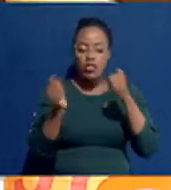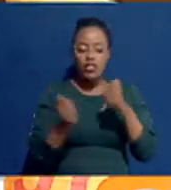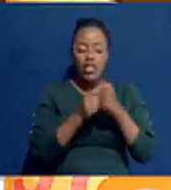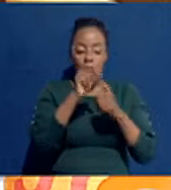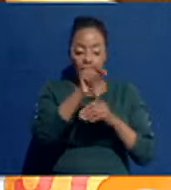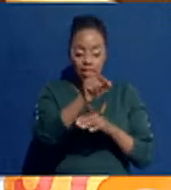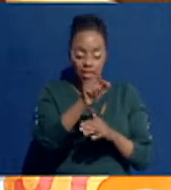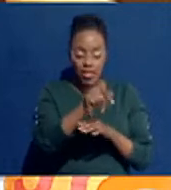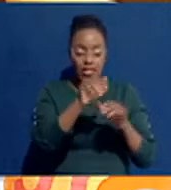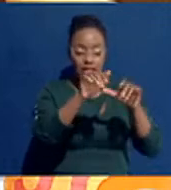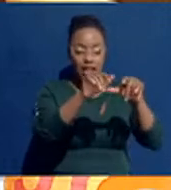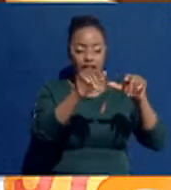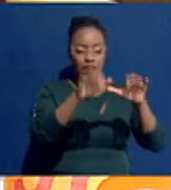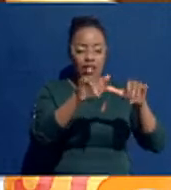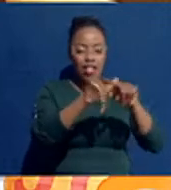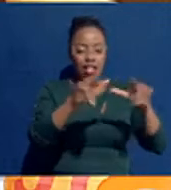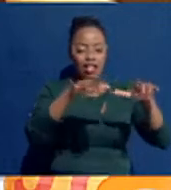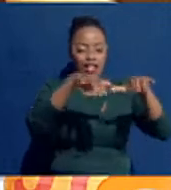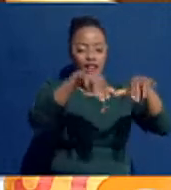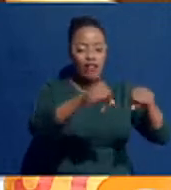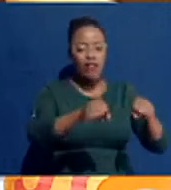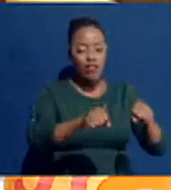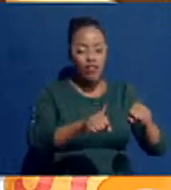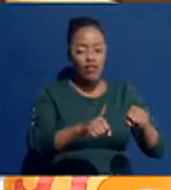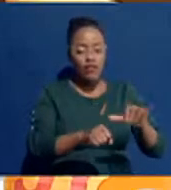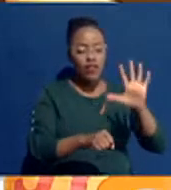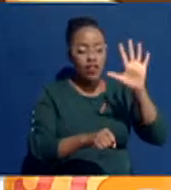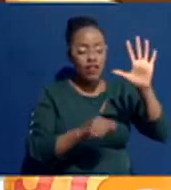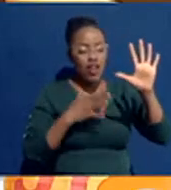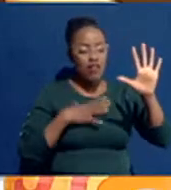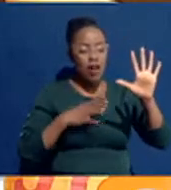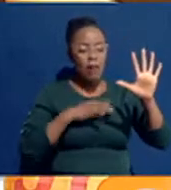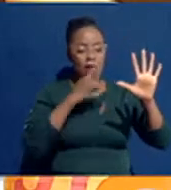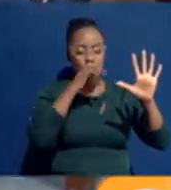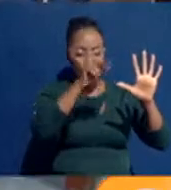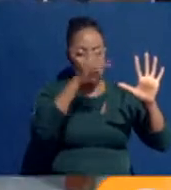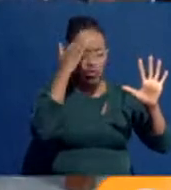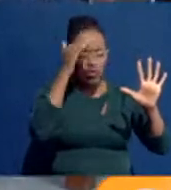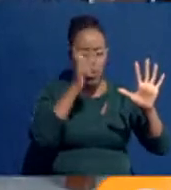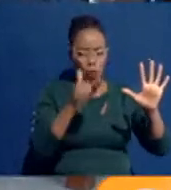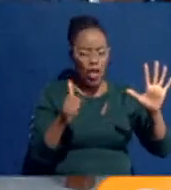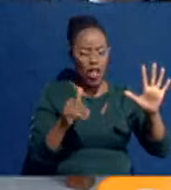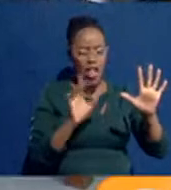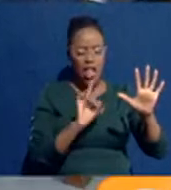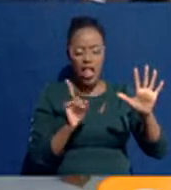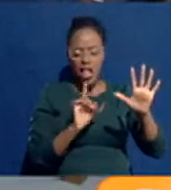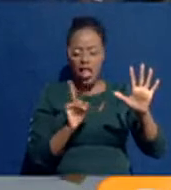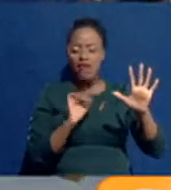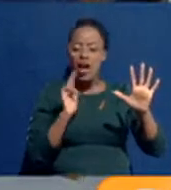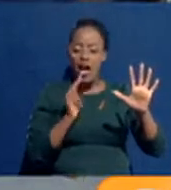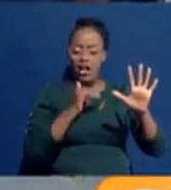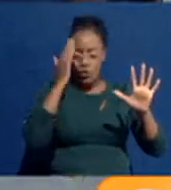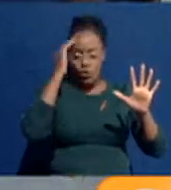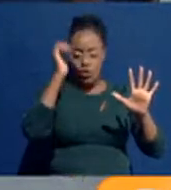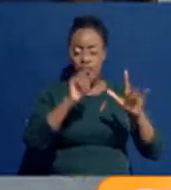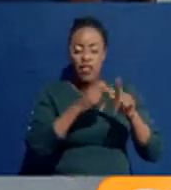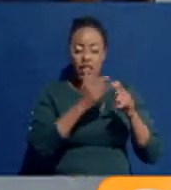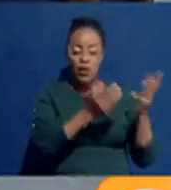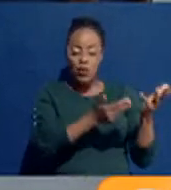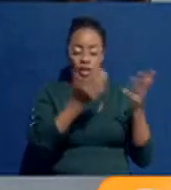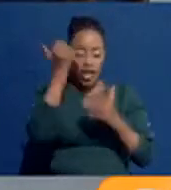plot was grabbed by 5 individuals. Whom you know? No, we knew, and we took them to